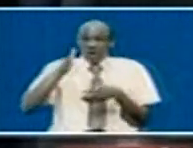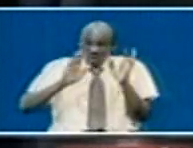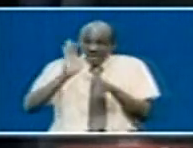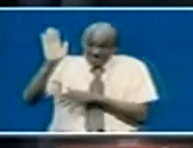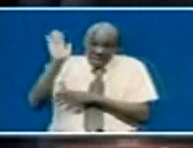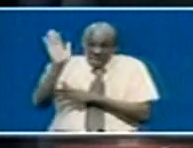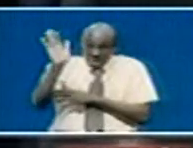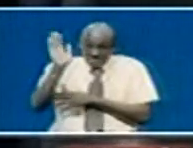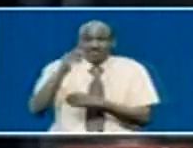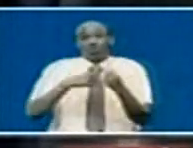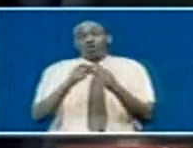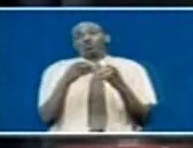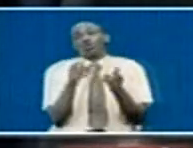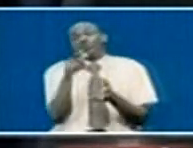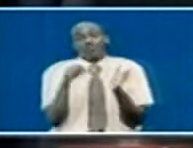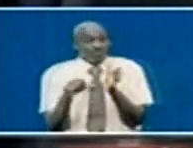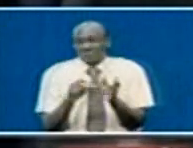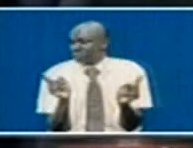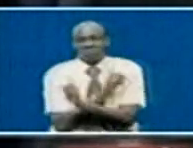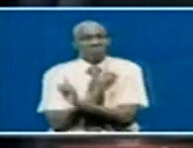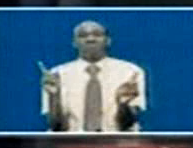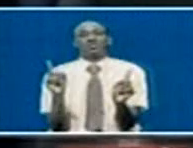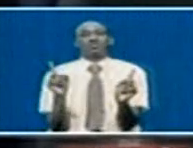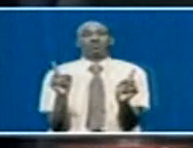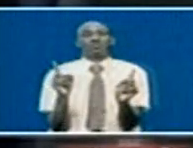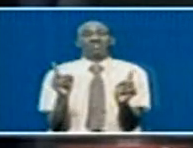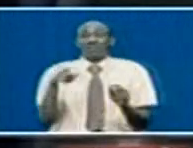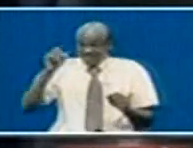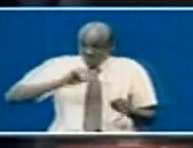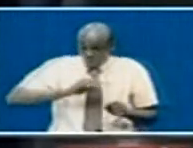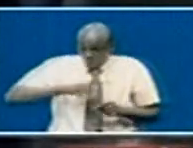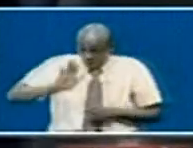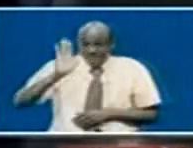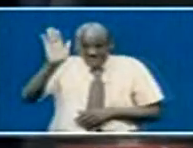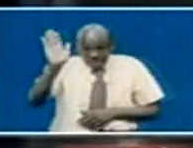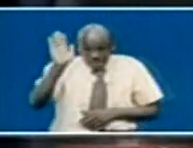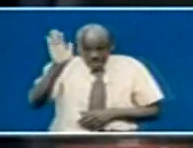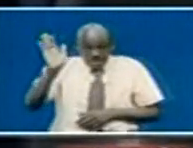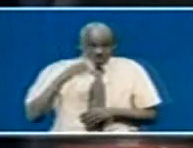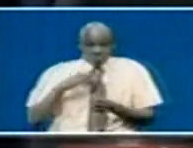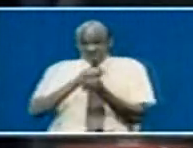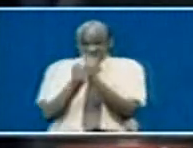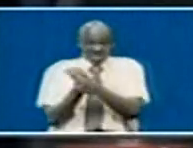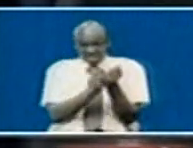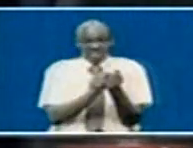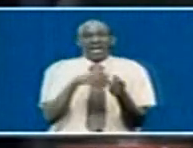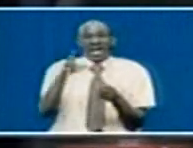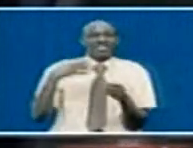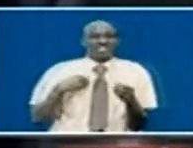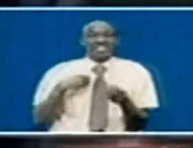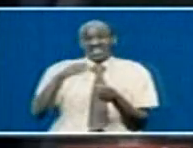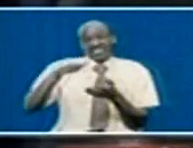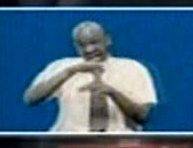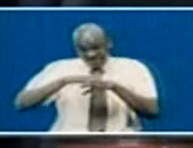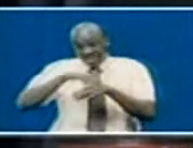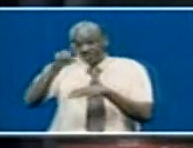things, their own opportunistic way of doing things, their own way of distorting, manipulating religion for their